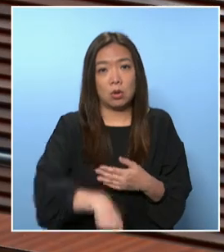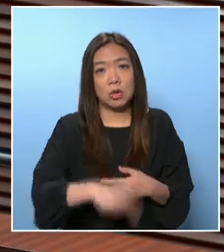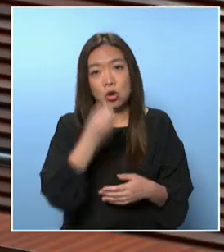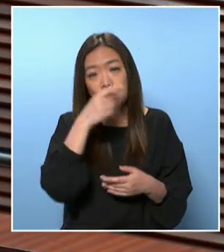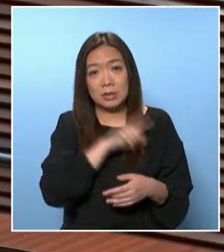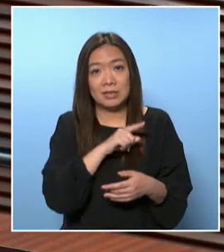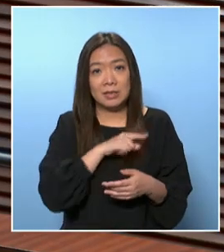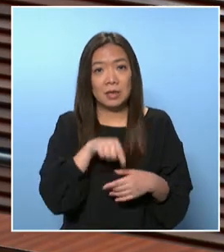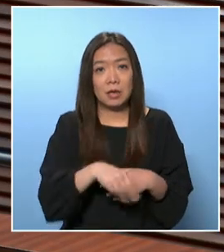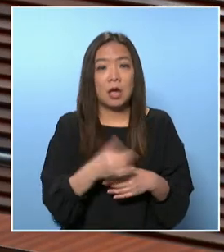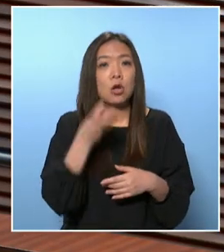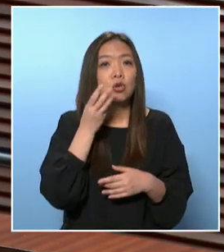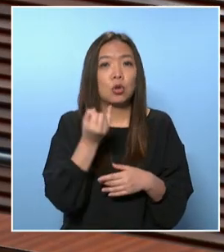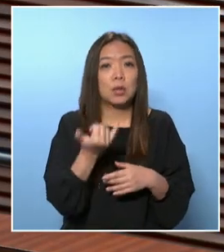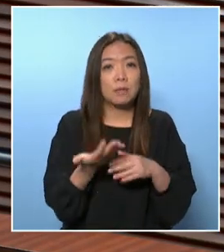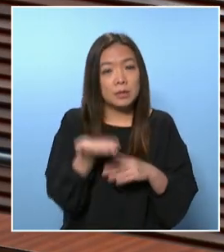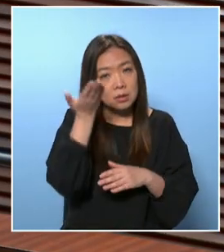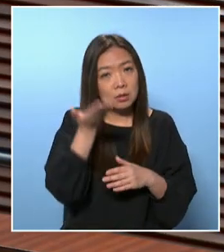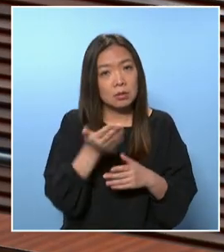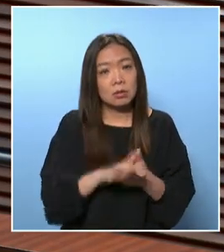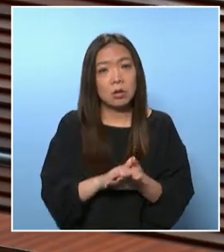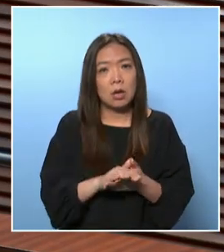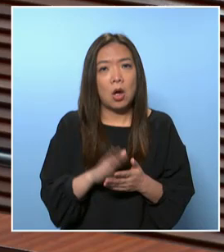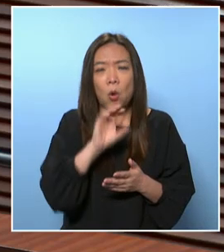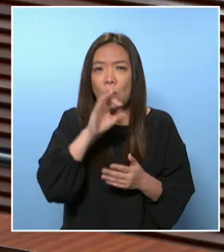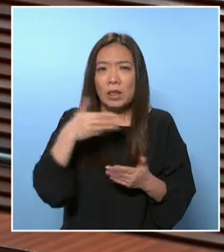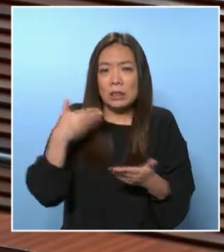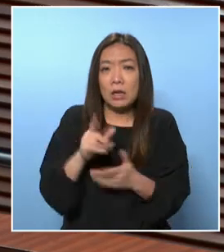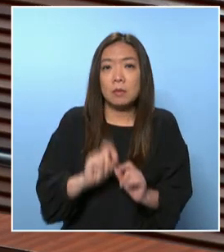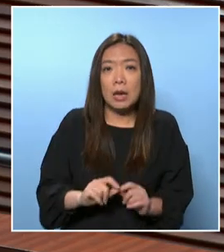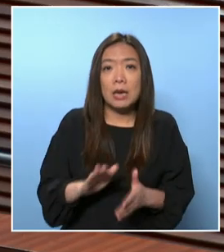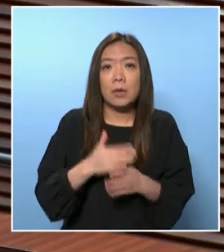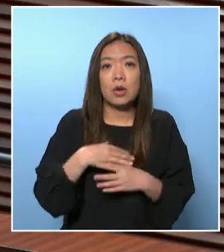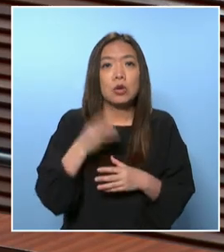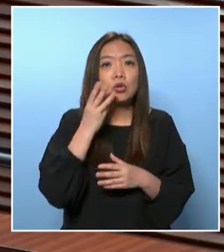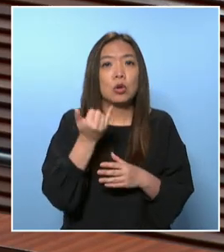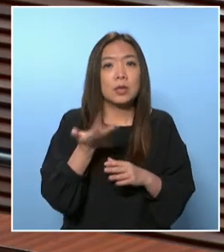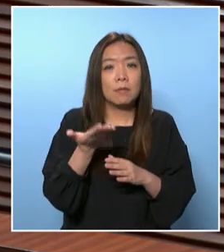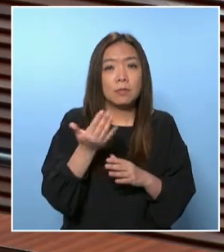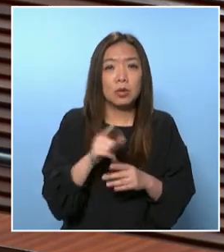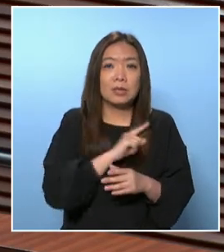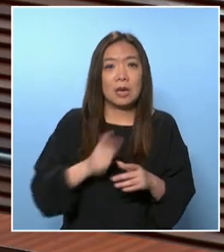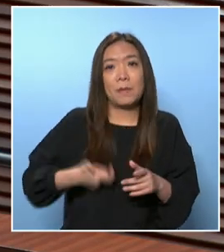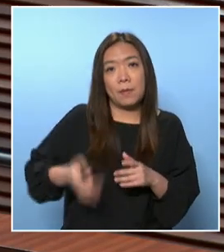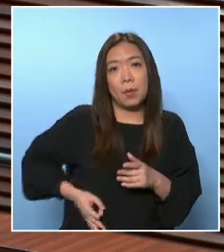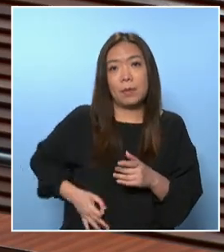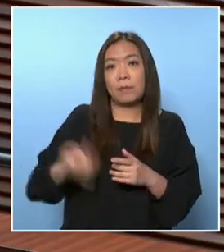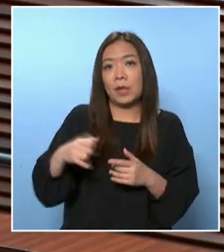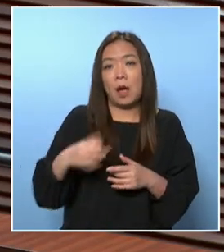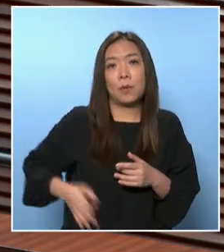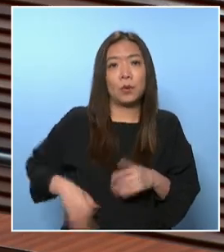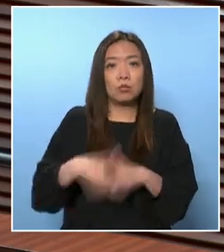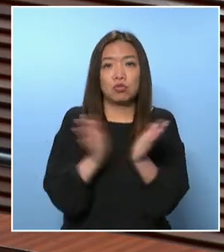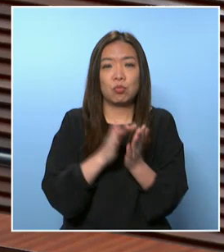number. For those over 65, this is a pressing problem because at